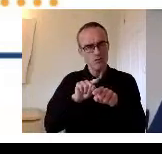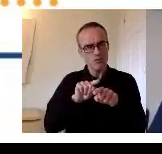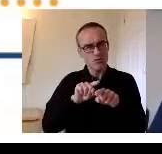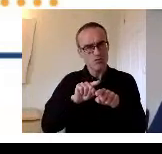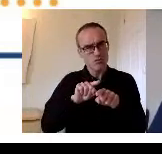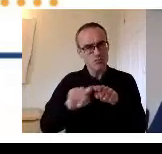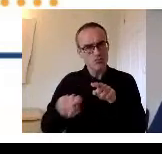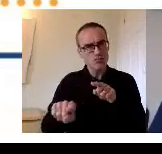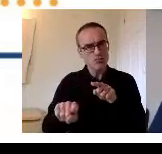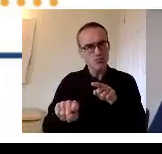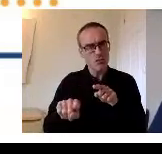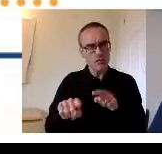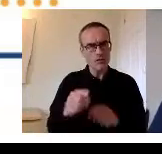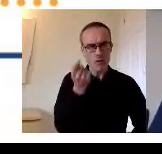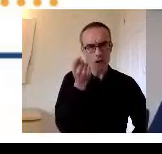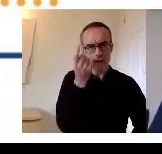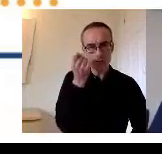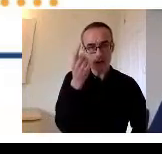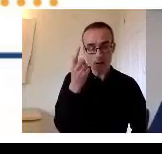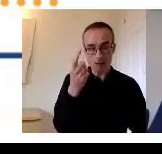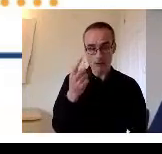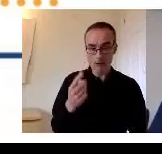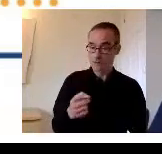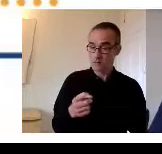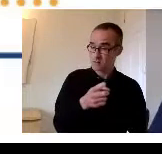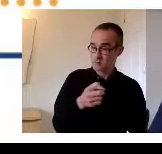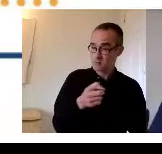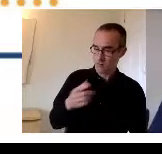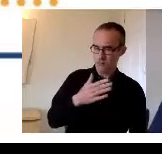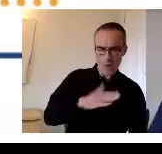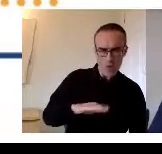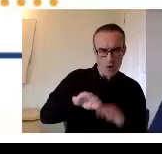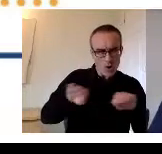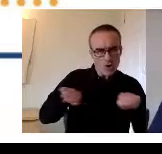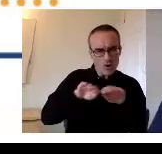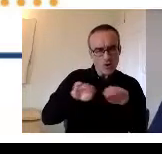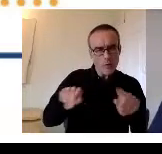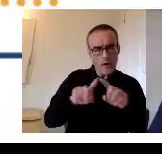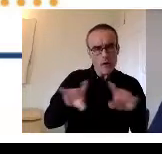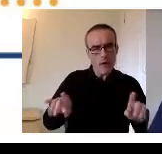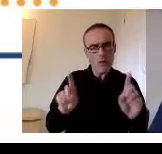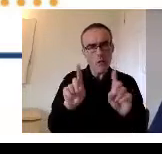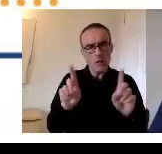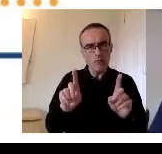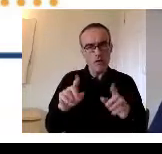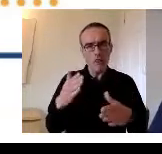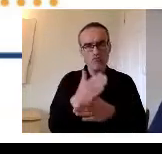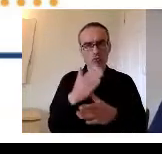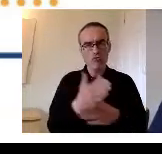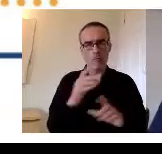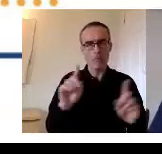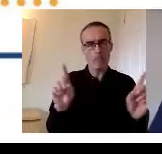the appetite, what types of programs should be put on there,